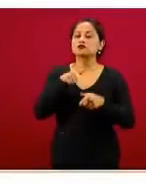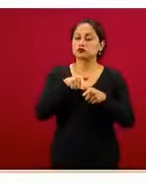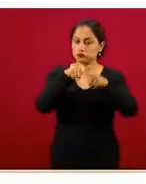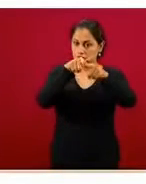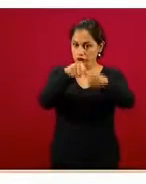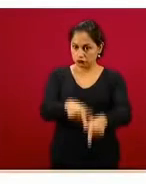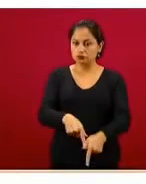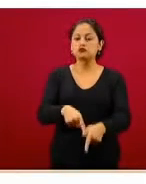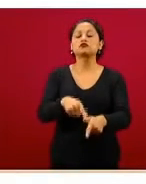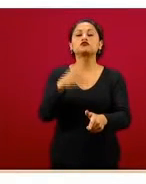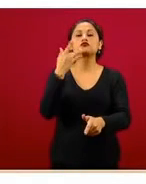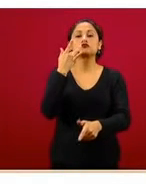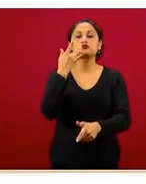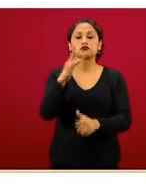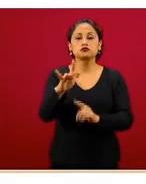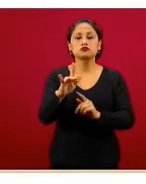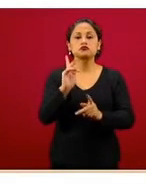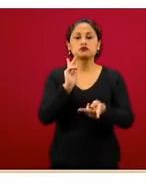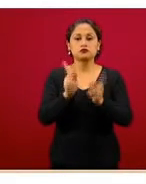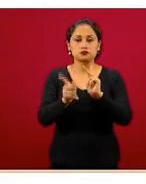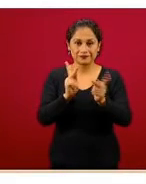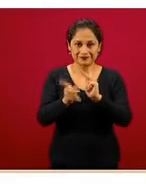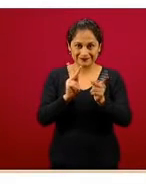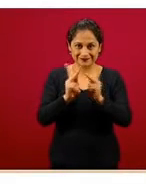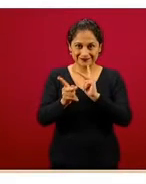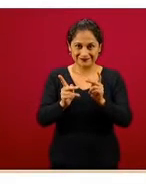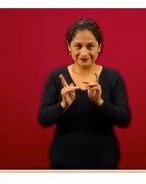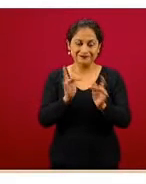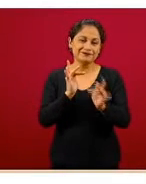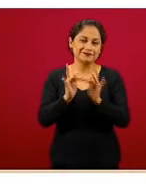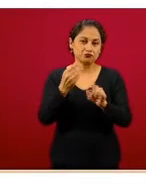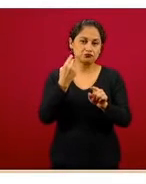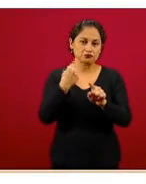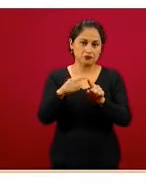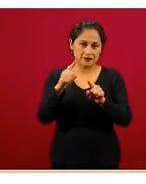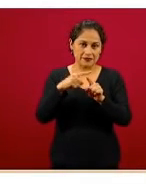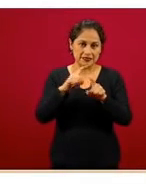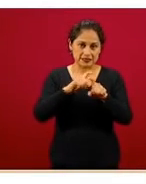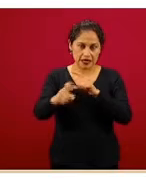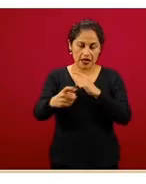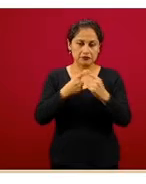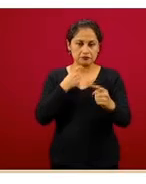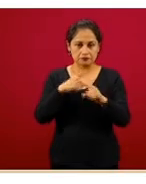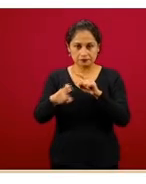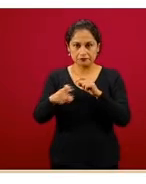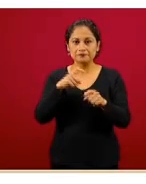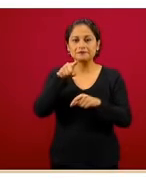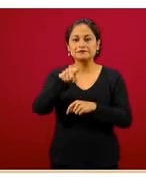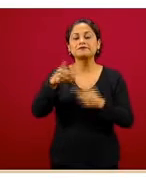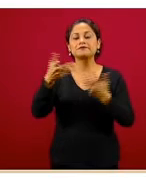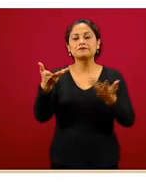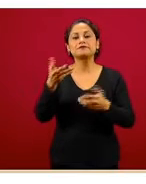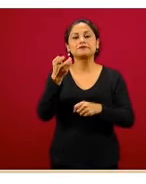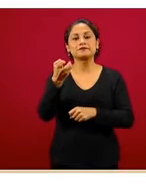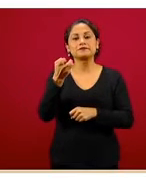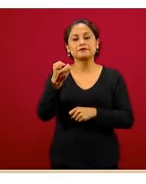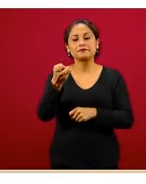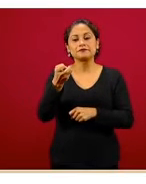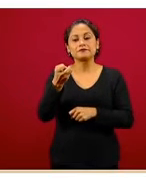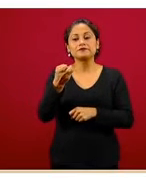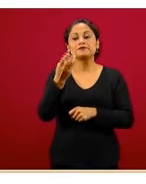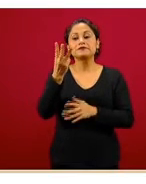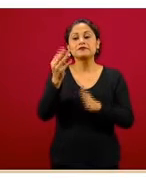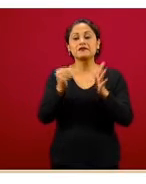Now, the Susana Safe Distance chatbot, who is available through WhatsApp, is